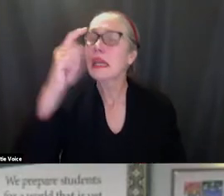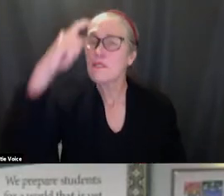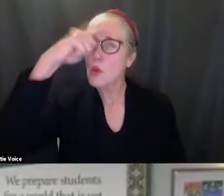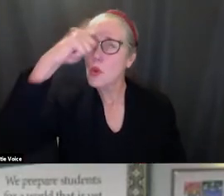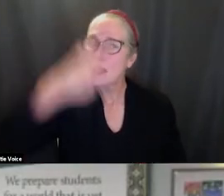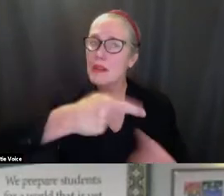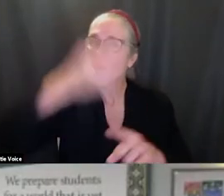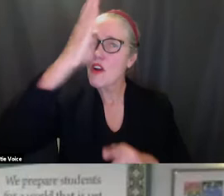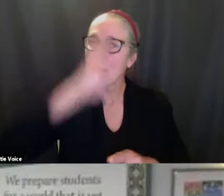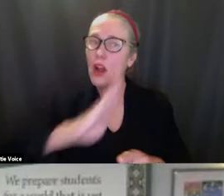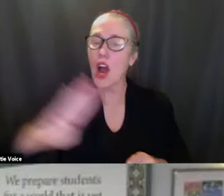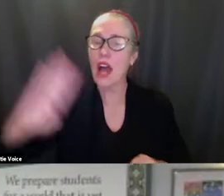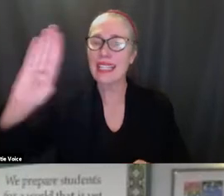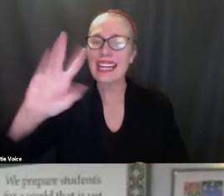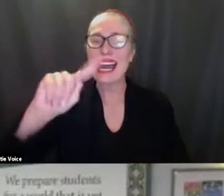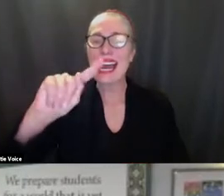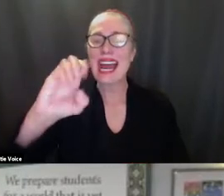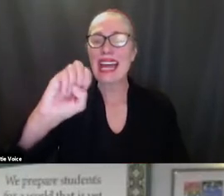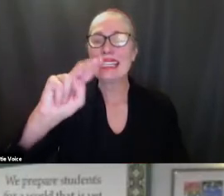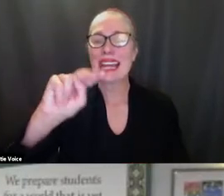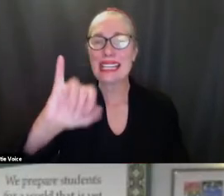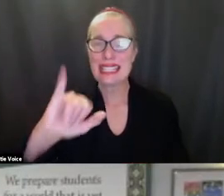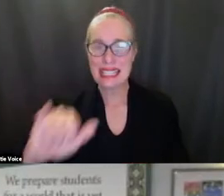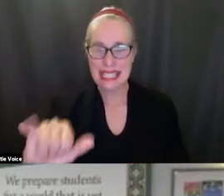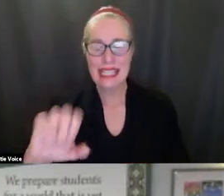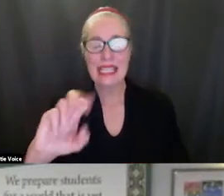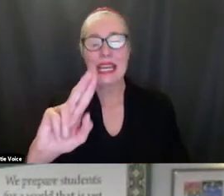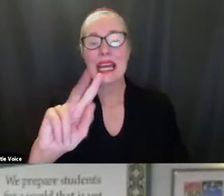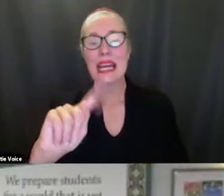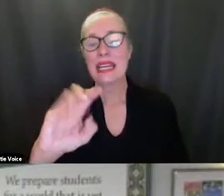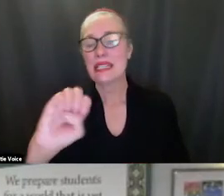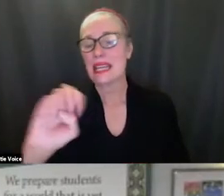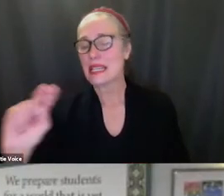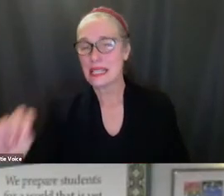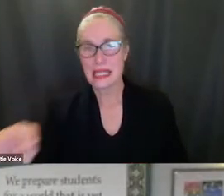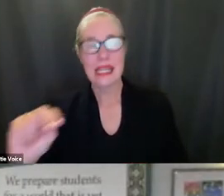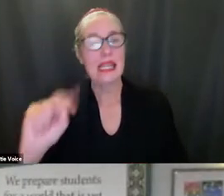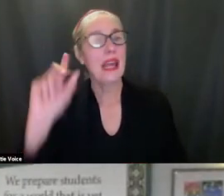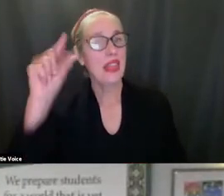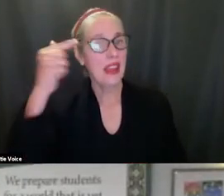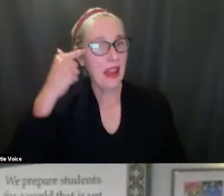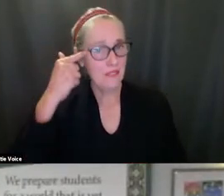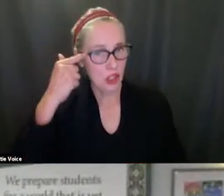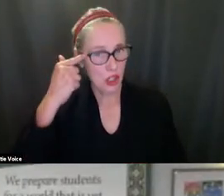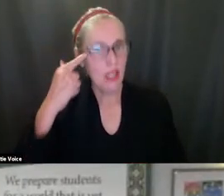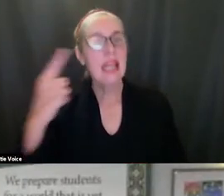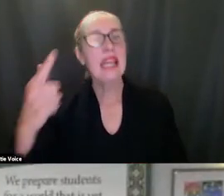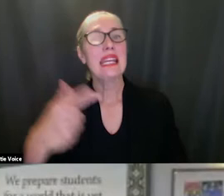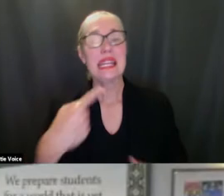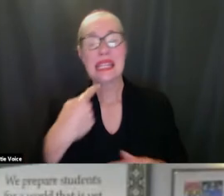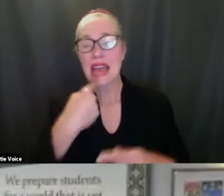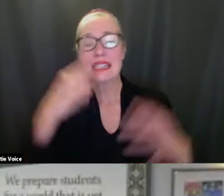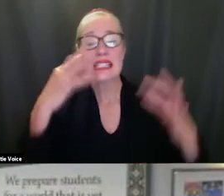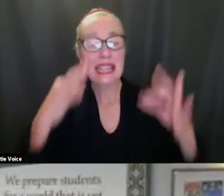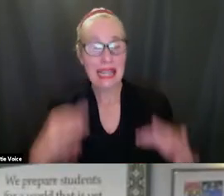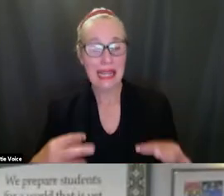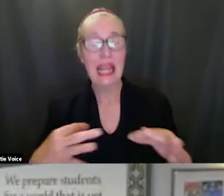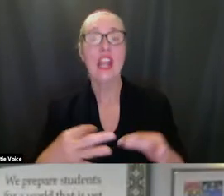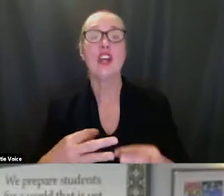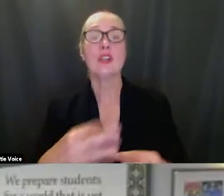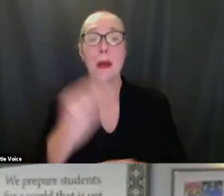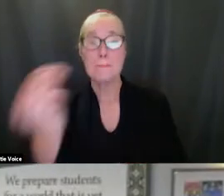tennessee governor bill lee has declared monday a day of prayer and fasting he is seeking wisdom from god